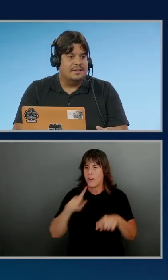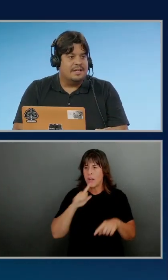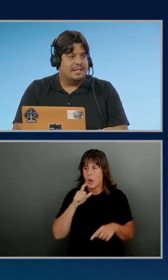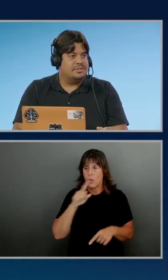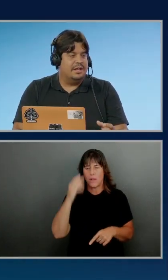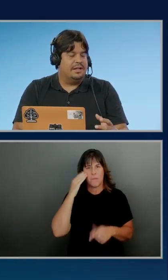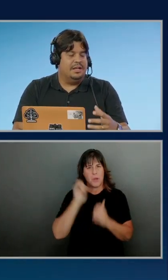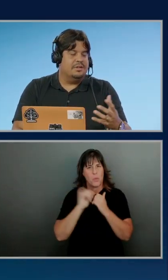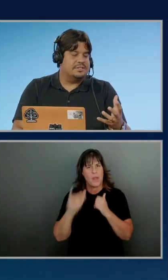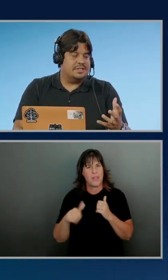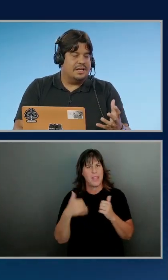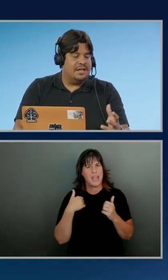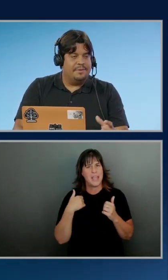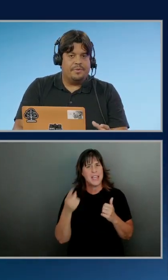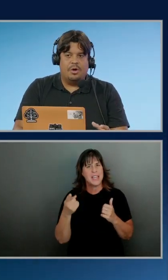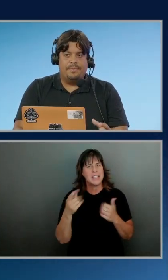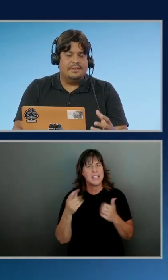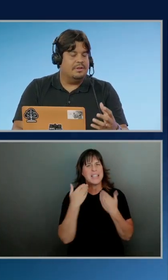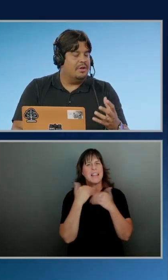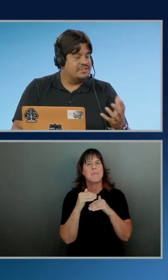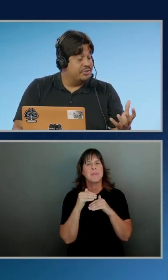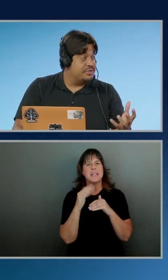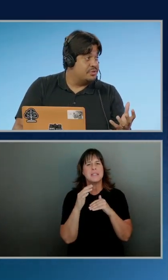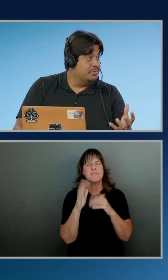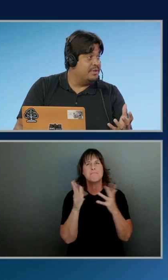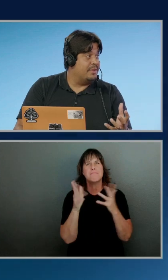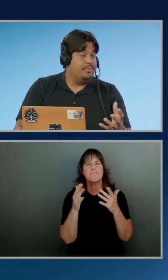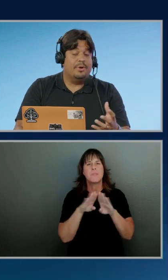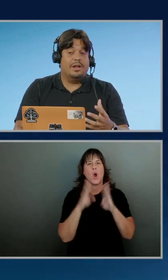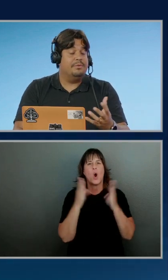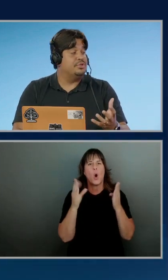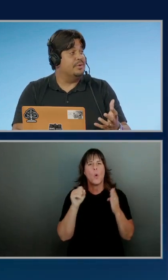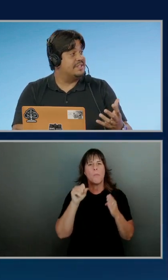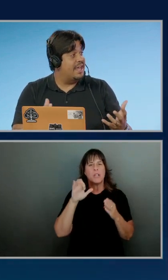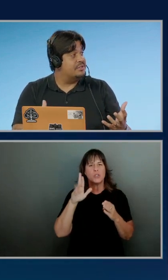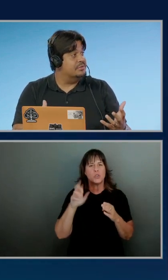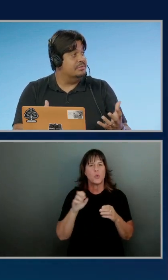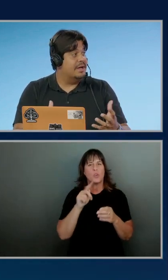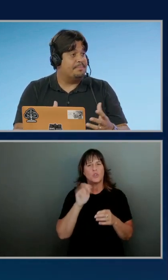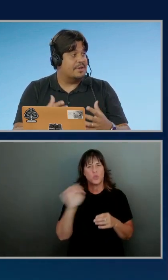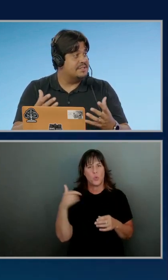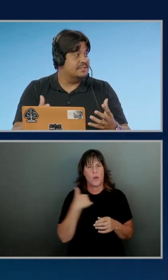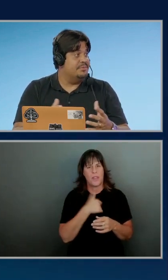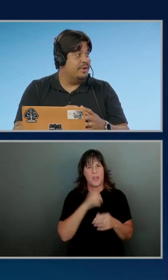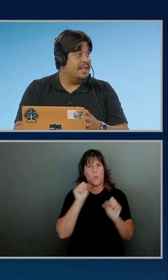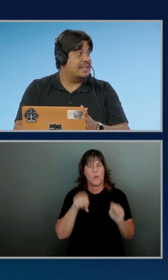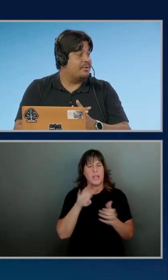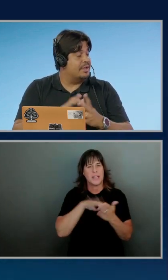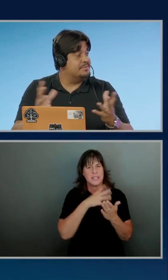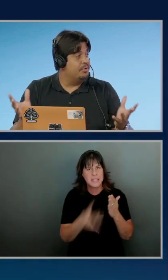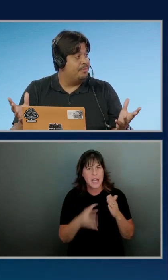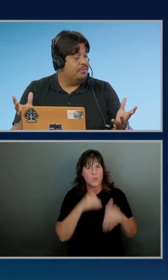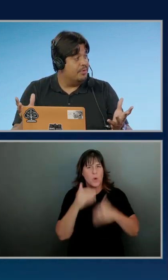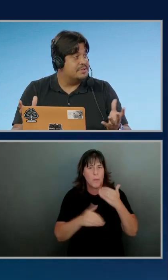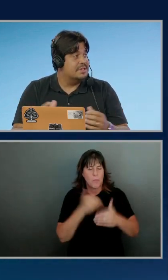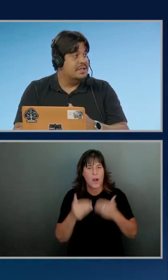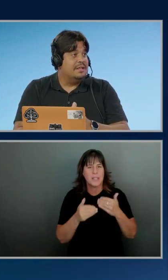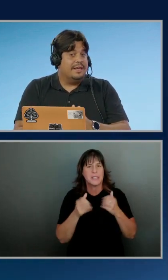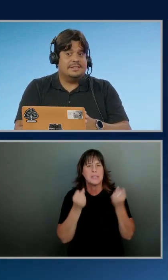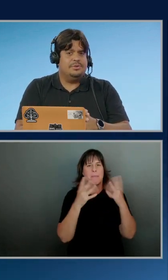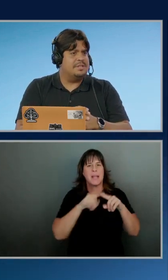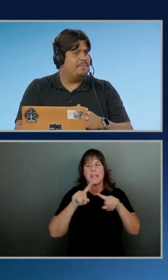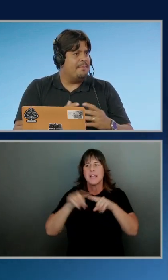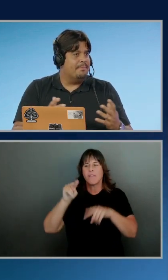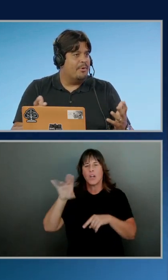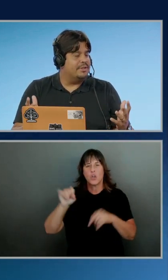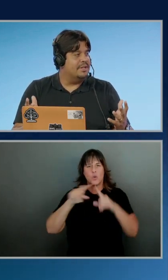a Linux open source tool that will allow you to schedule, process, and run that across multiple nodes. Okay.